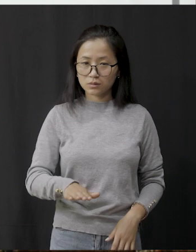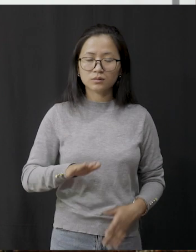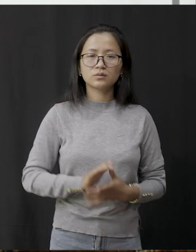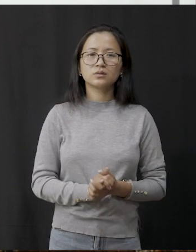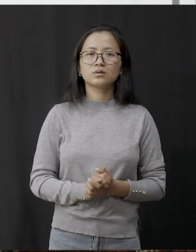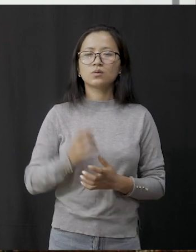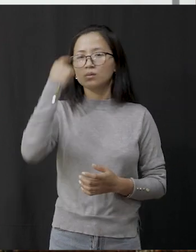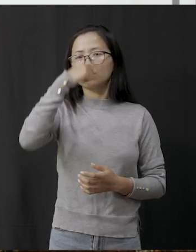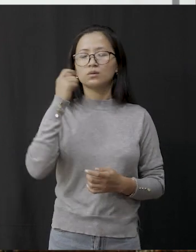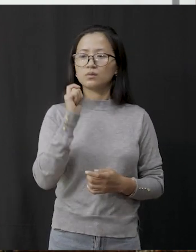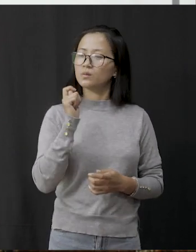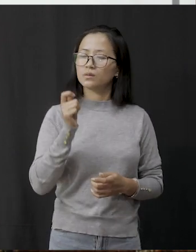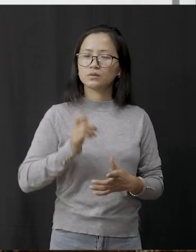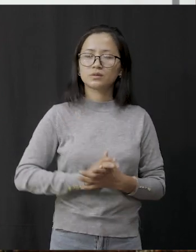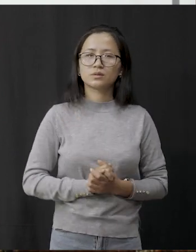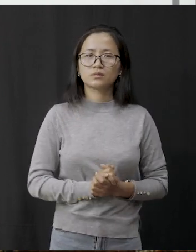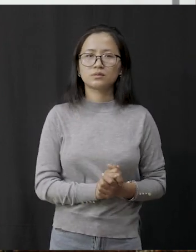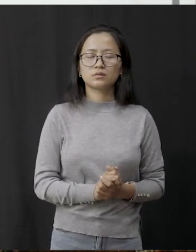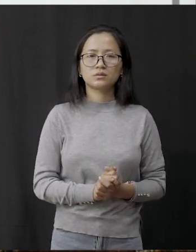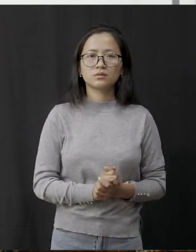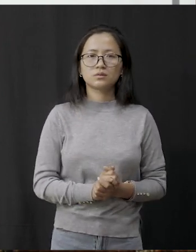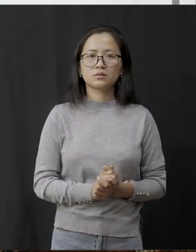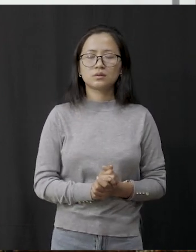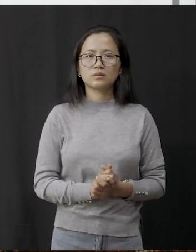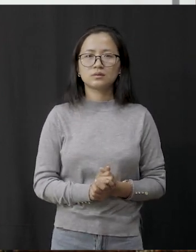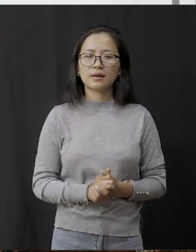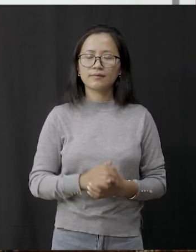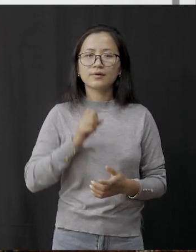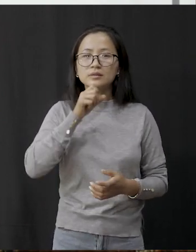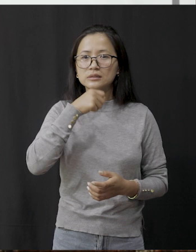are working. Now when